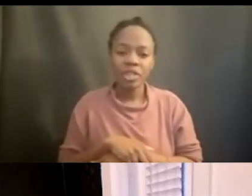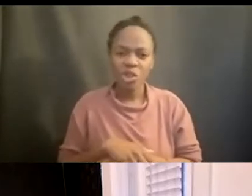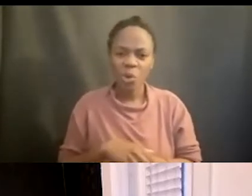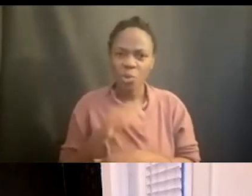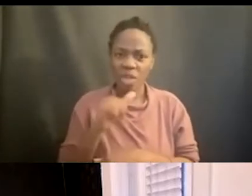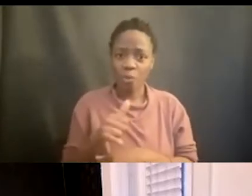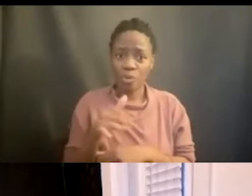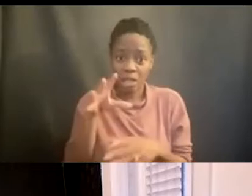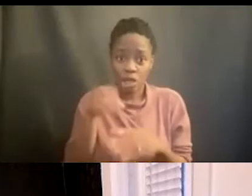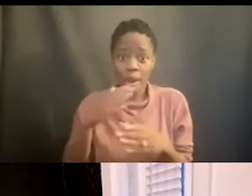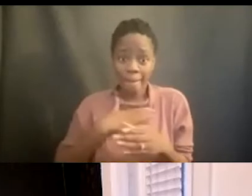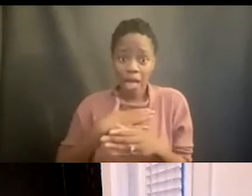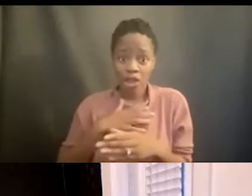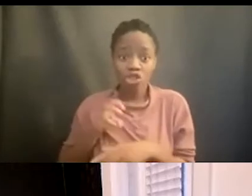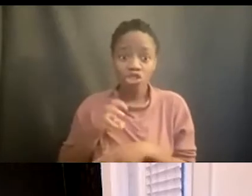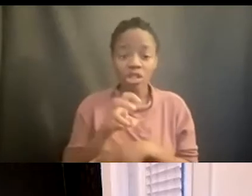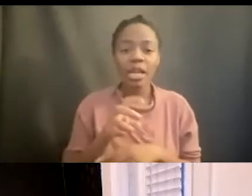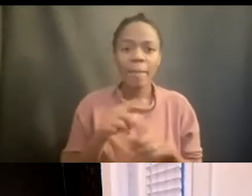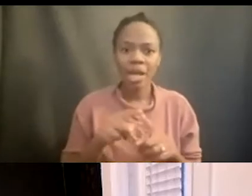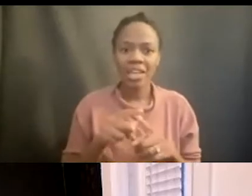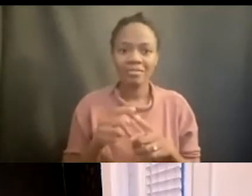of my journey here, but are why I'm here.